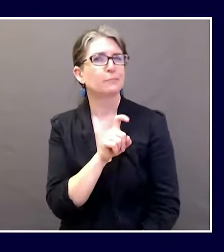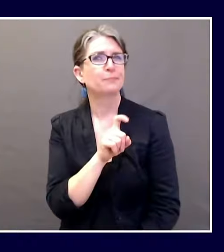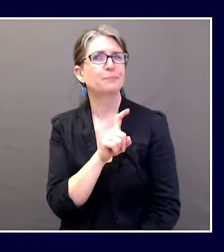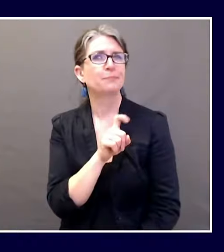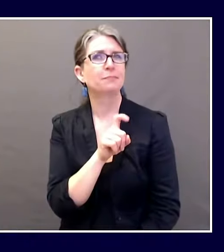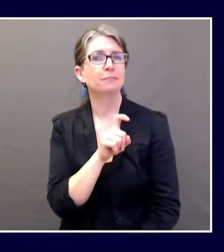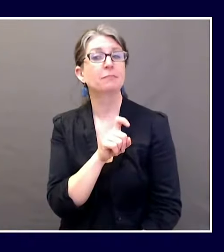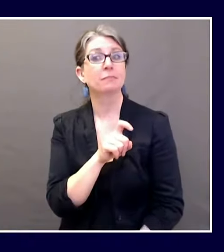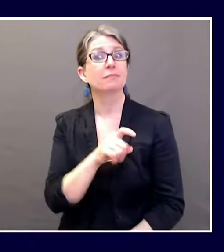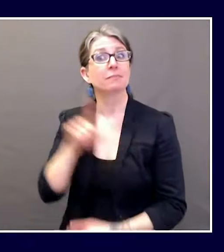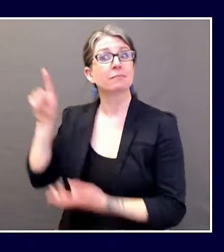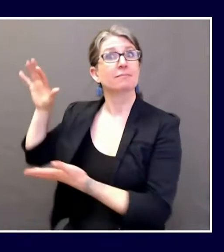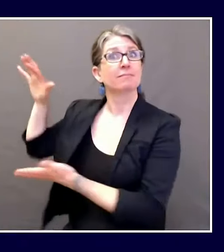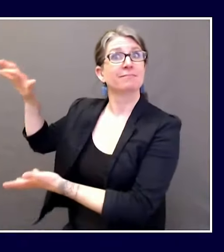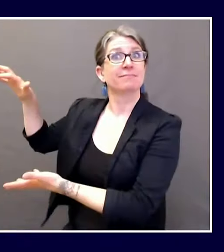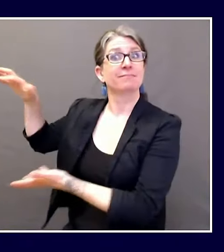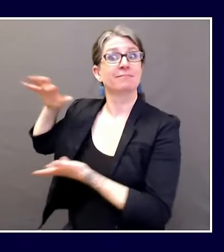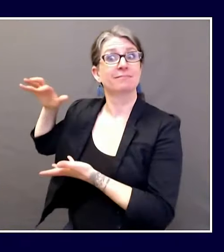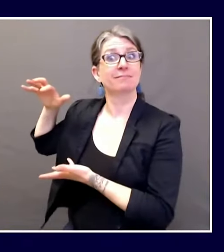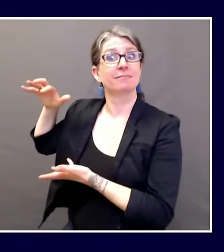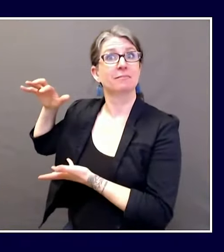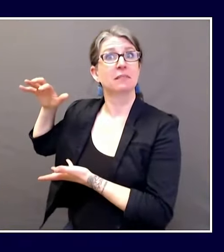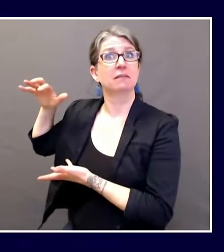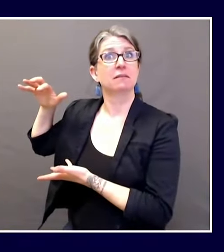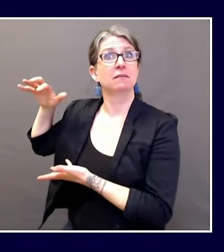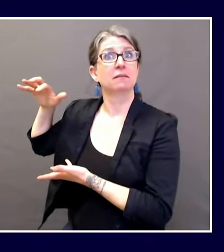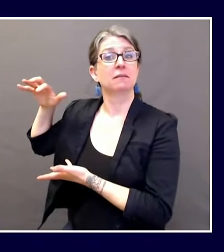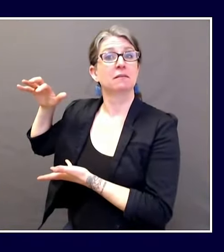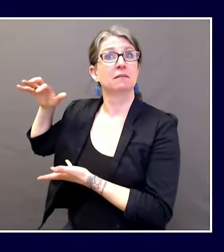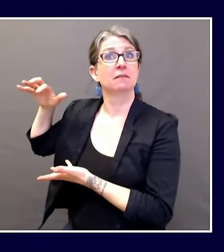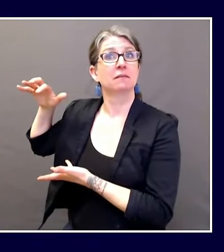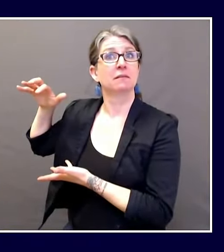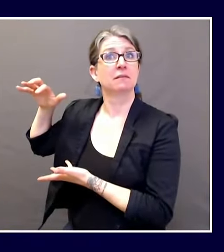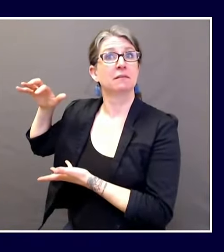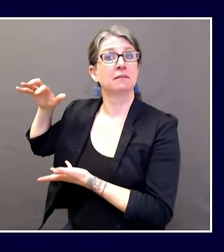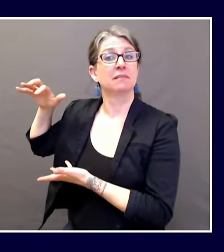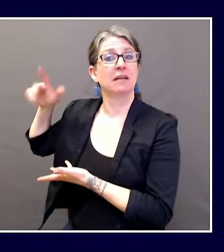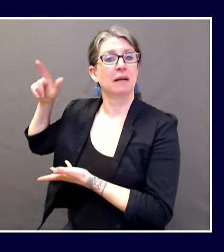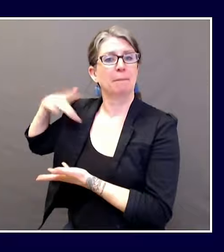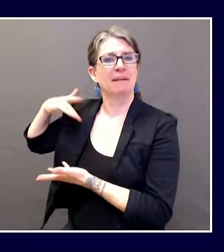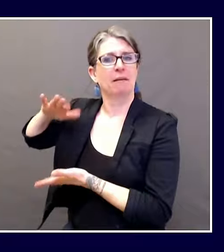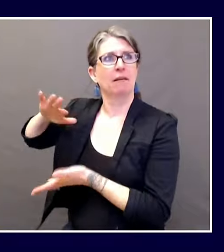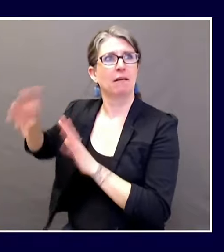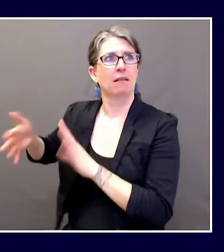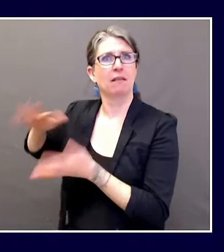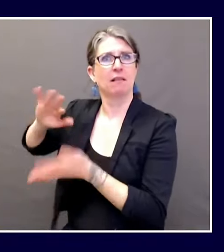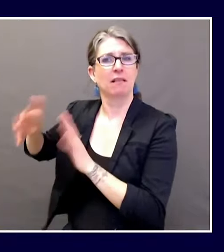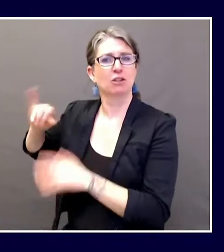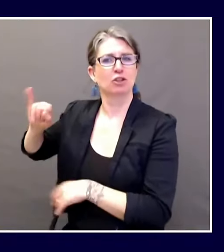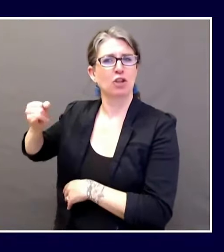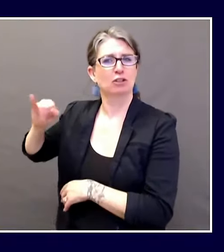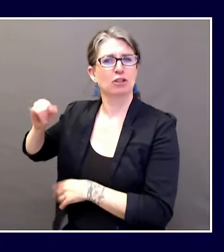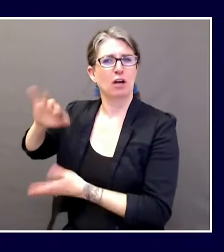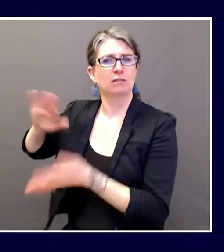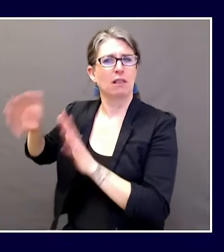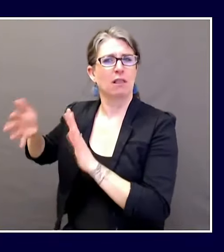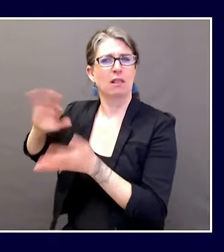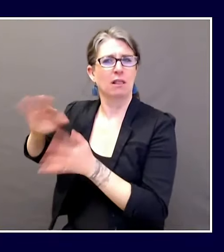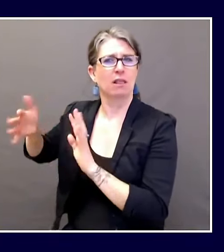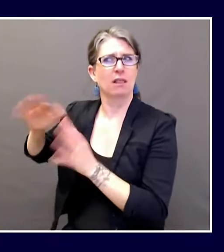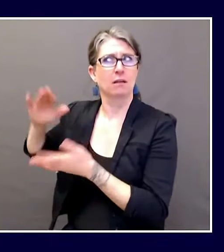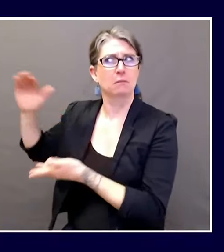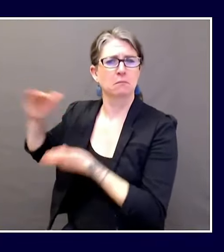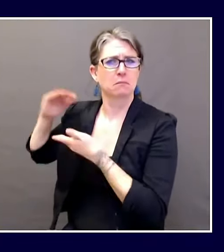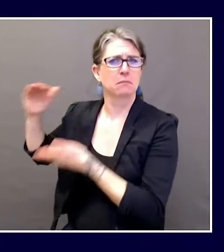kind of one-time bump for this coming week that we're seeing from Pfizer. But with this ebbing and flowing of supply, do you have any projection as to what